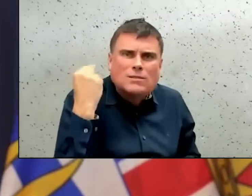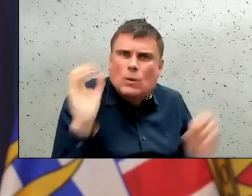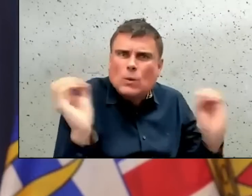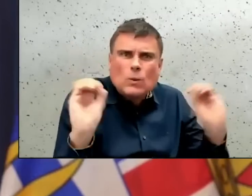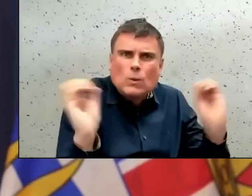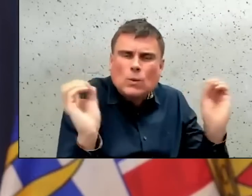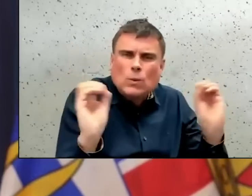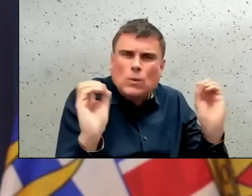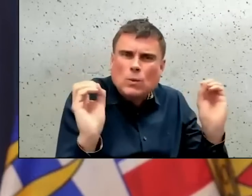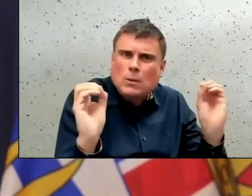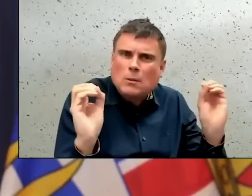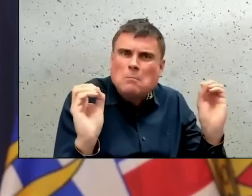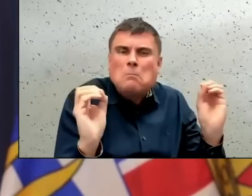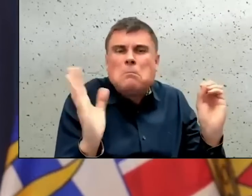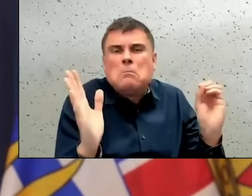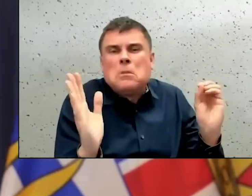few